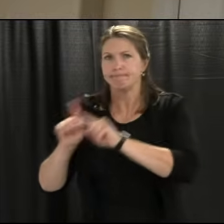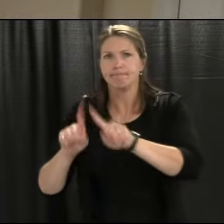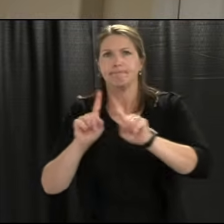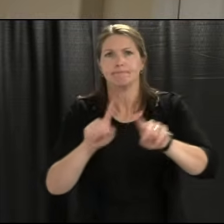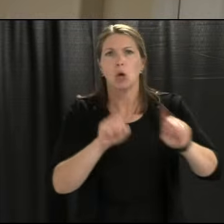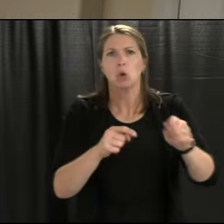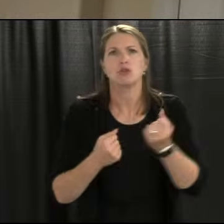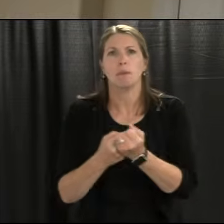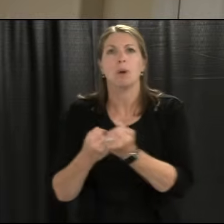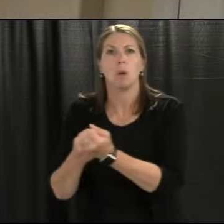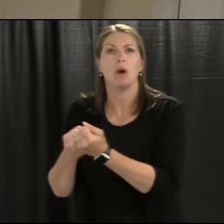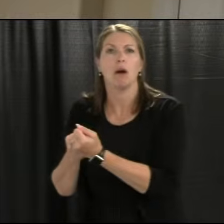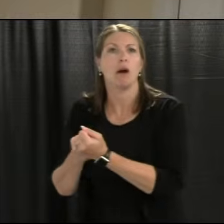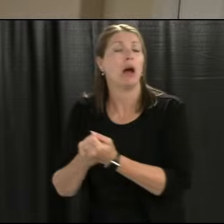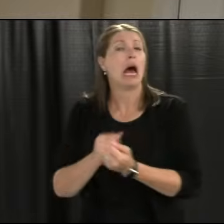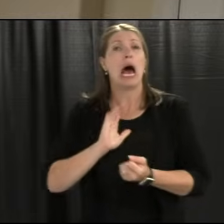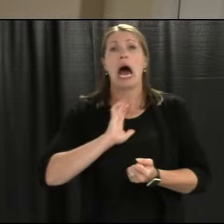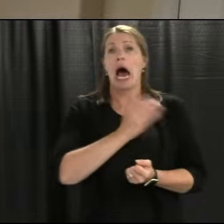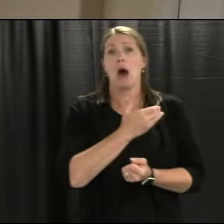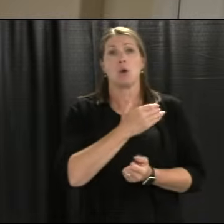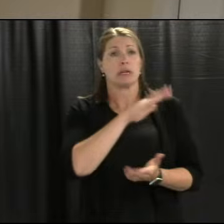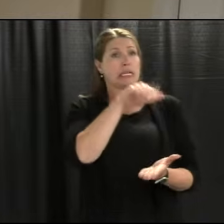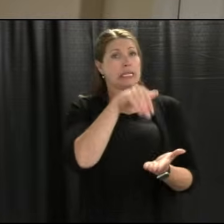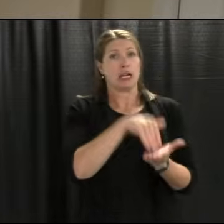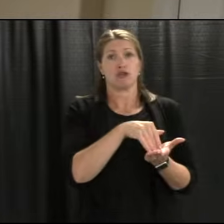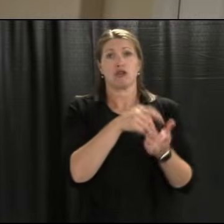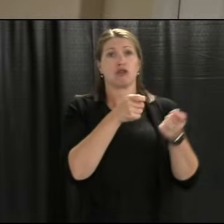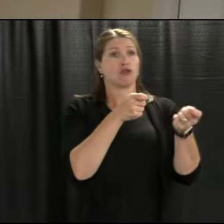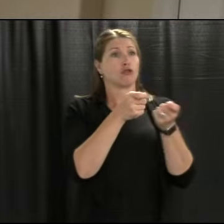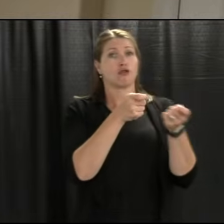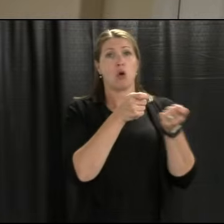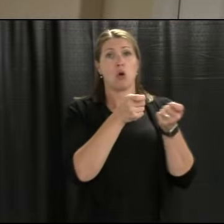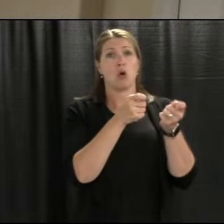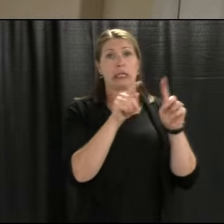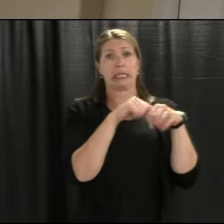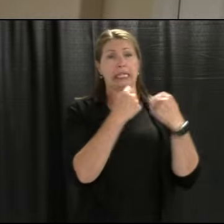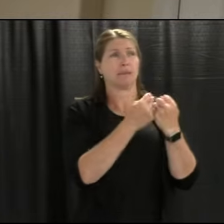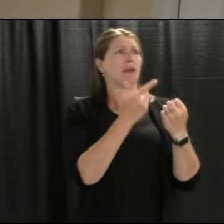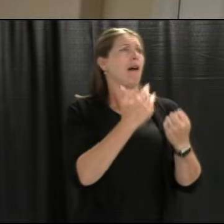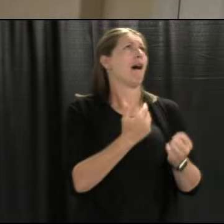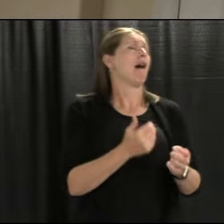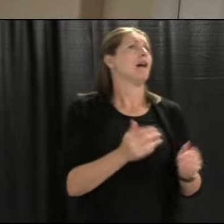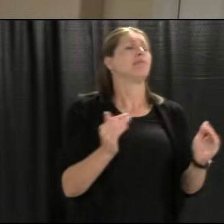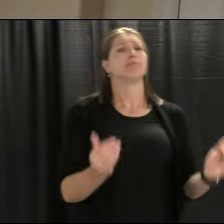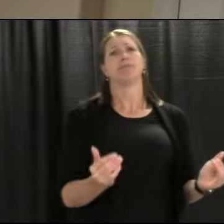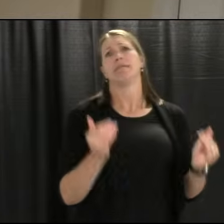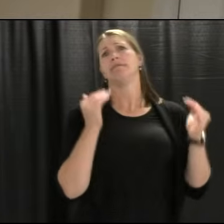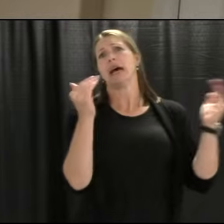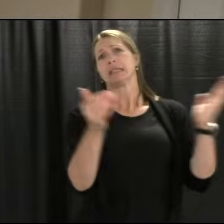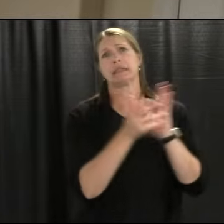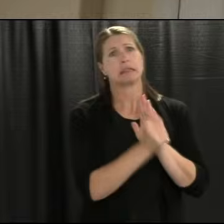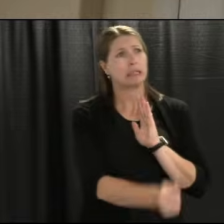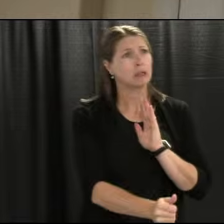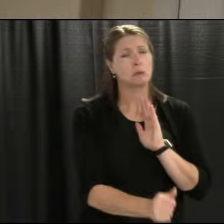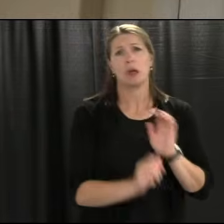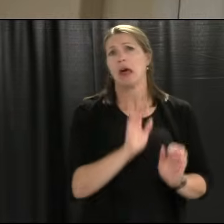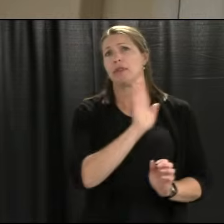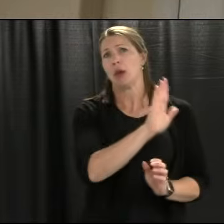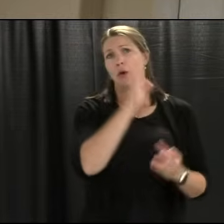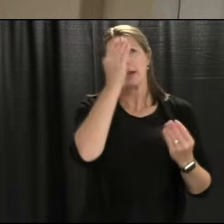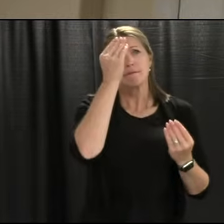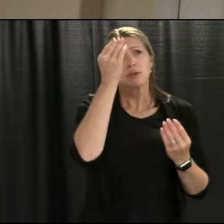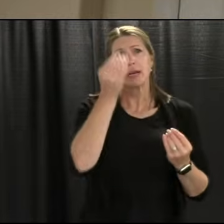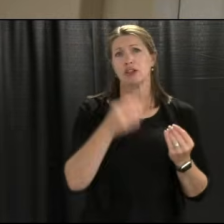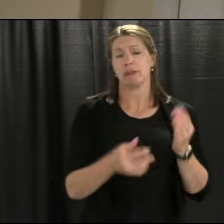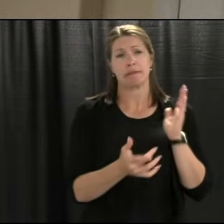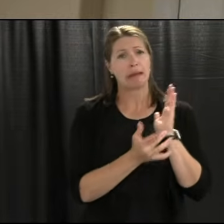personal. Our incident command teams are highly trained professionals. They use advanced tools, data, and scientific